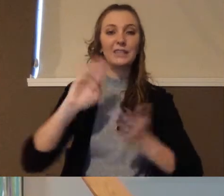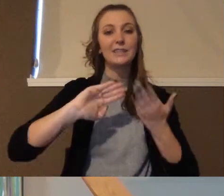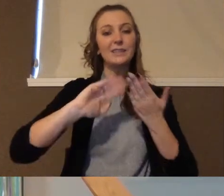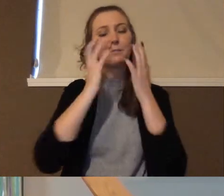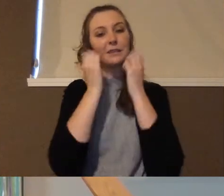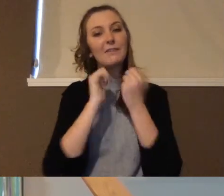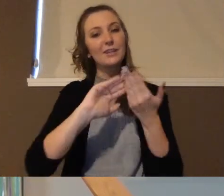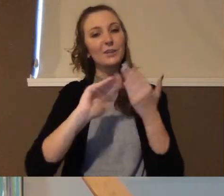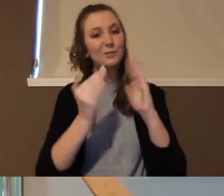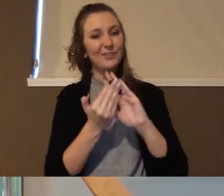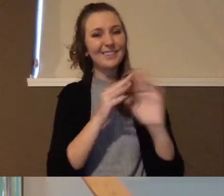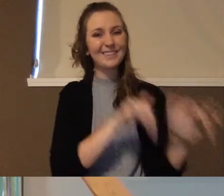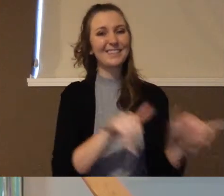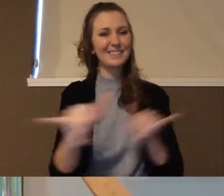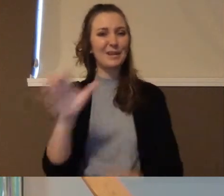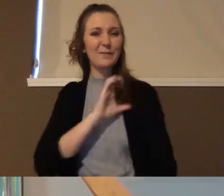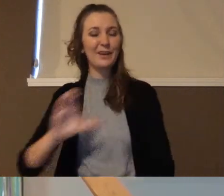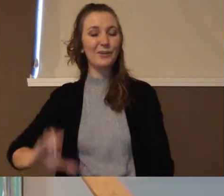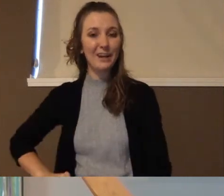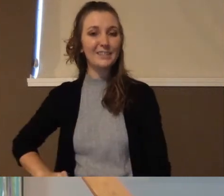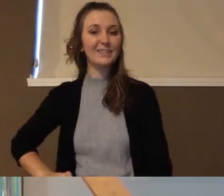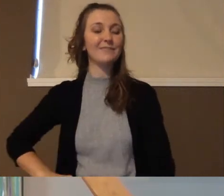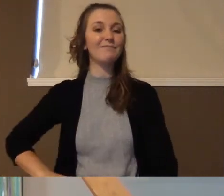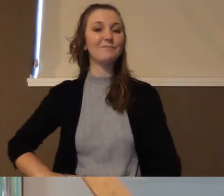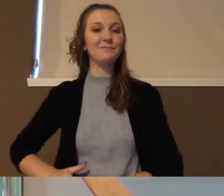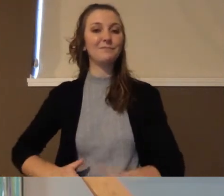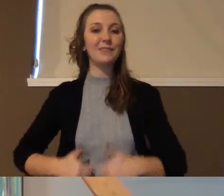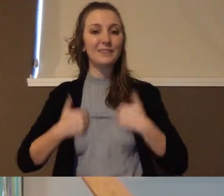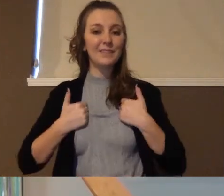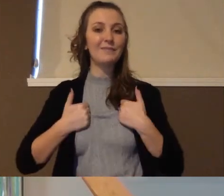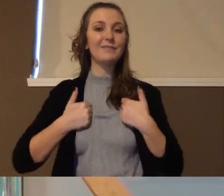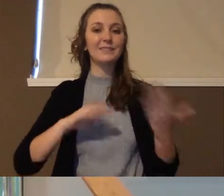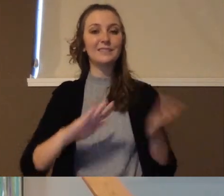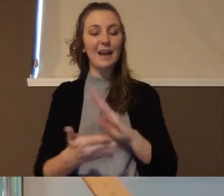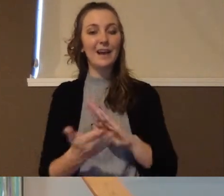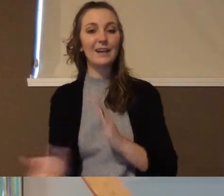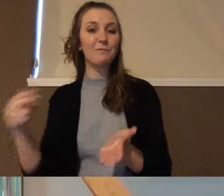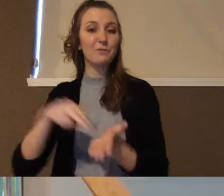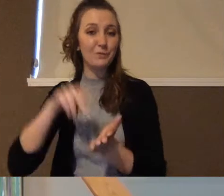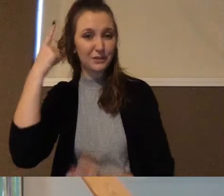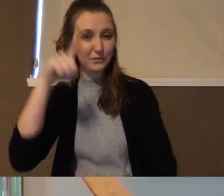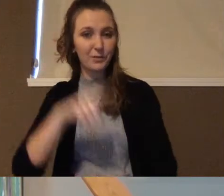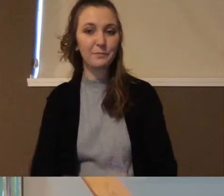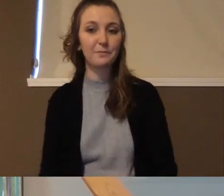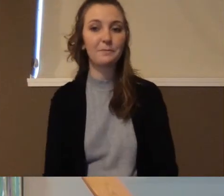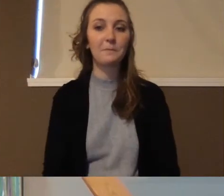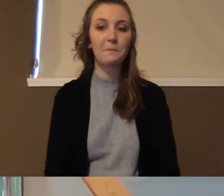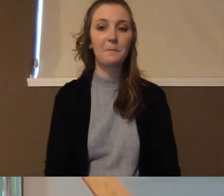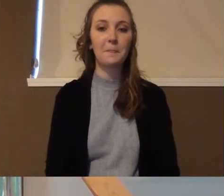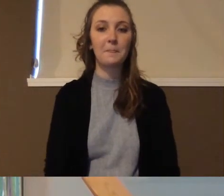community Christ lived, died, and was raised for.